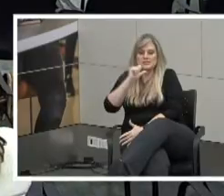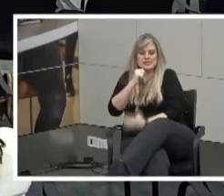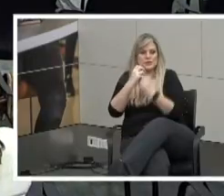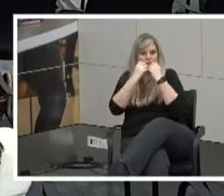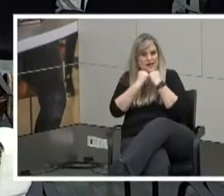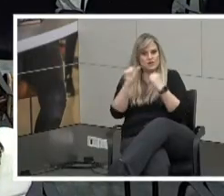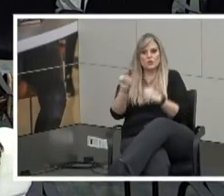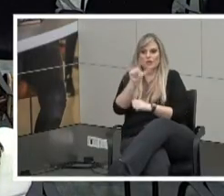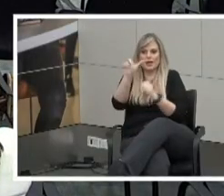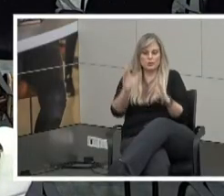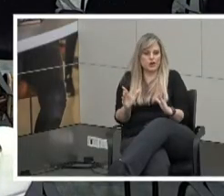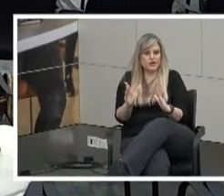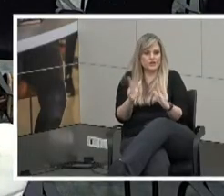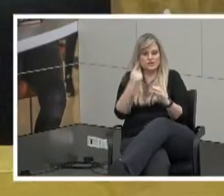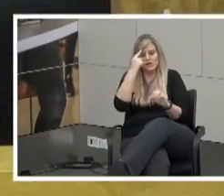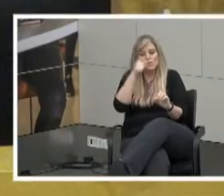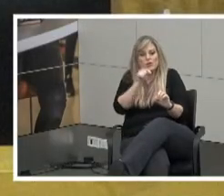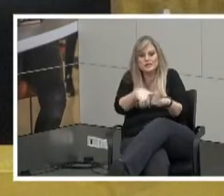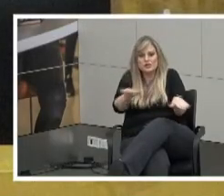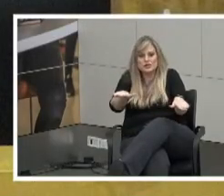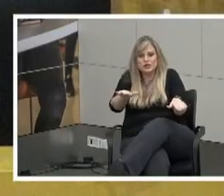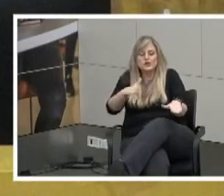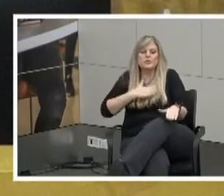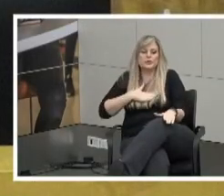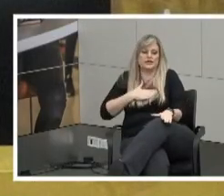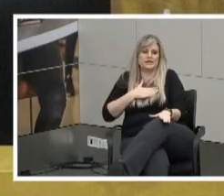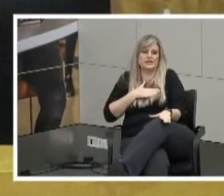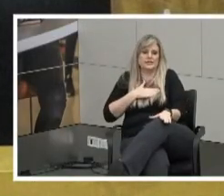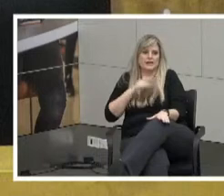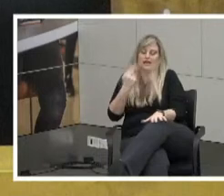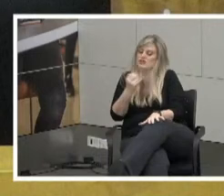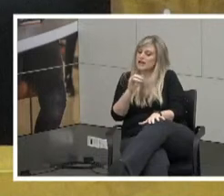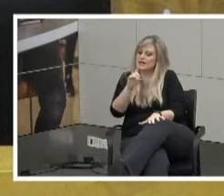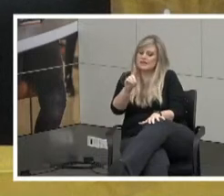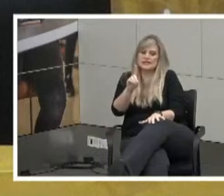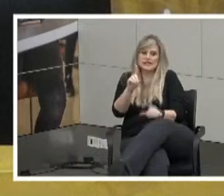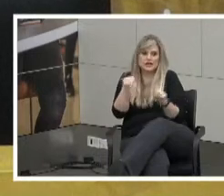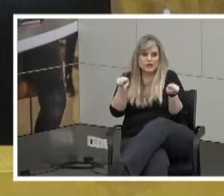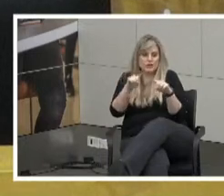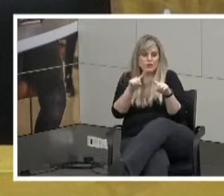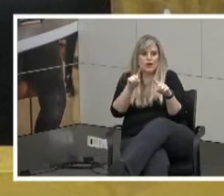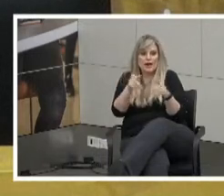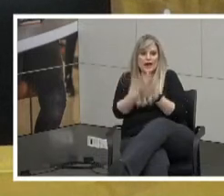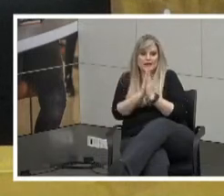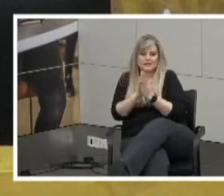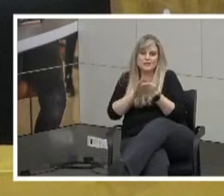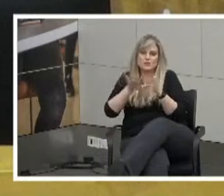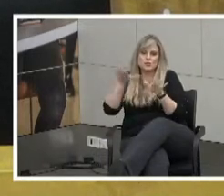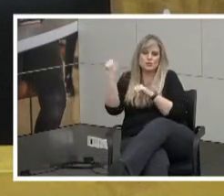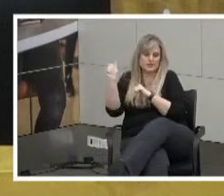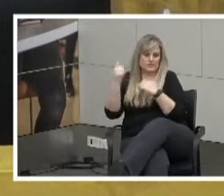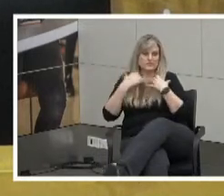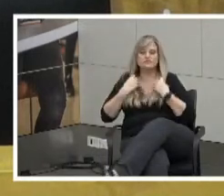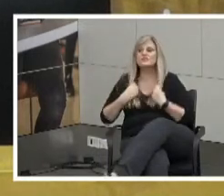does thank You' thank you thank thank you ma'am thank